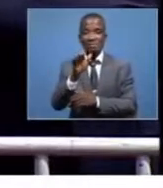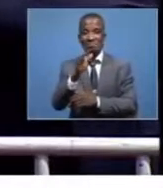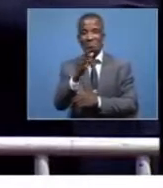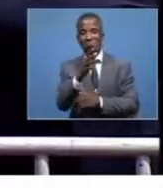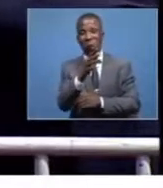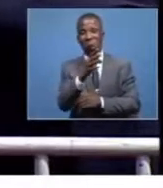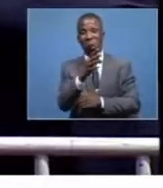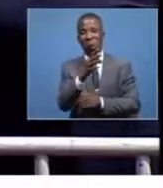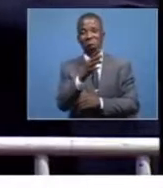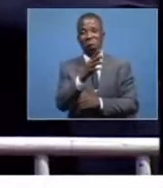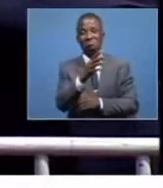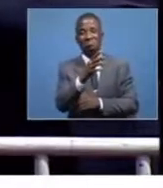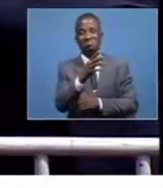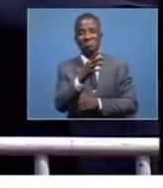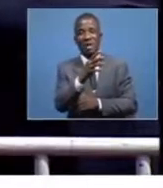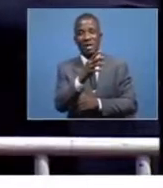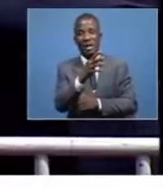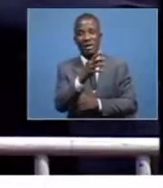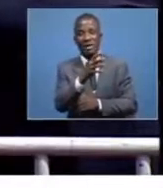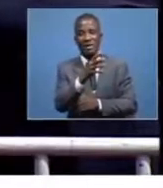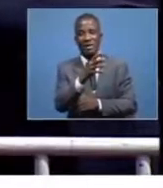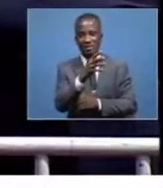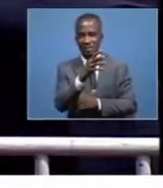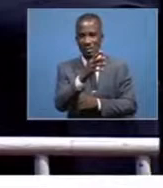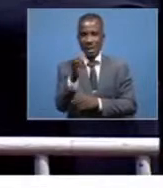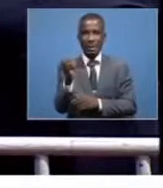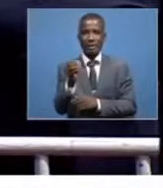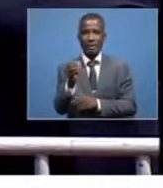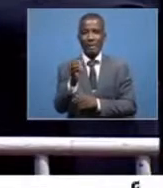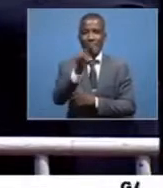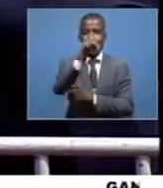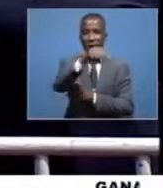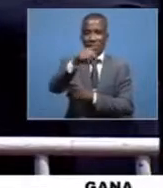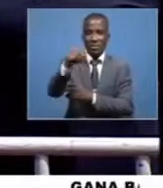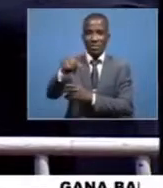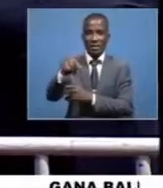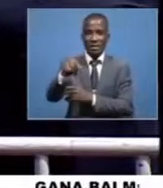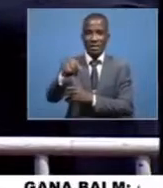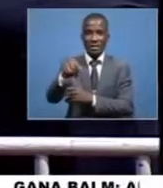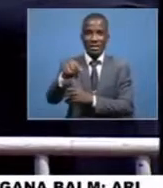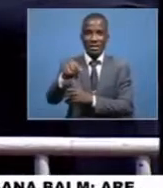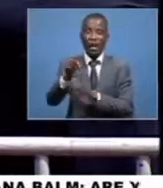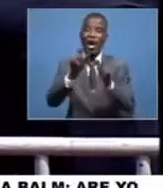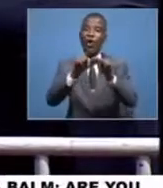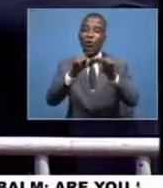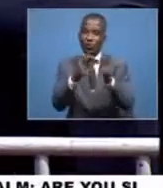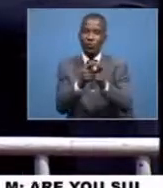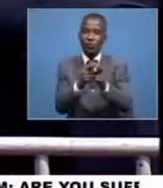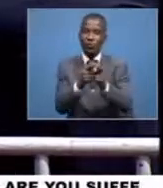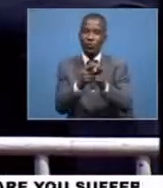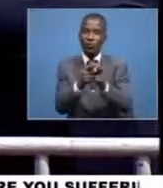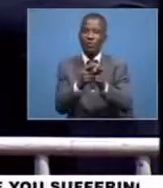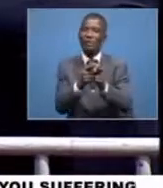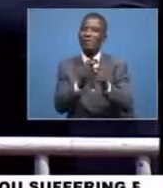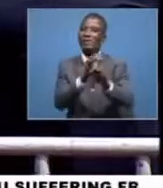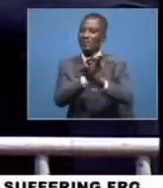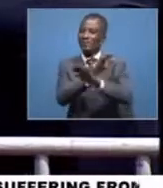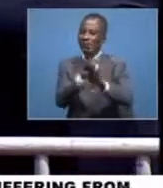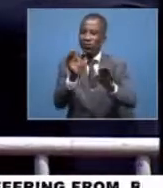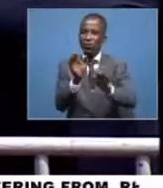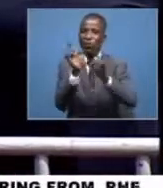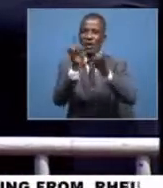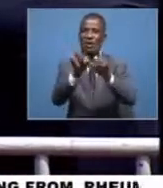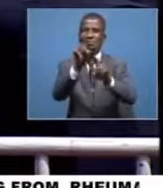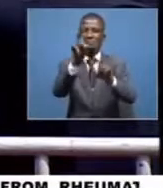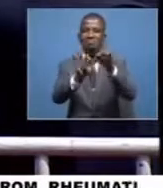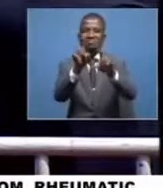and the representative of the second respondent, Mr. McMenu, were not going to mount the witness